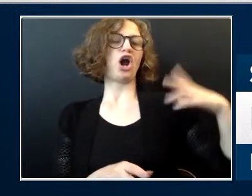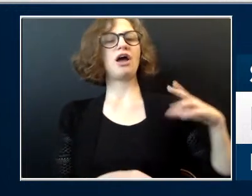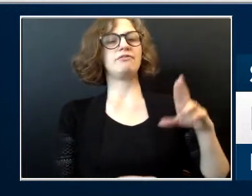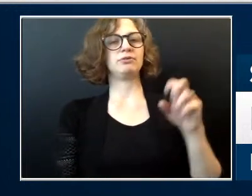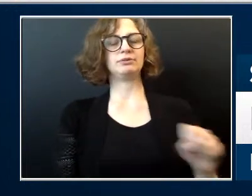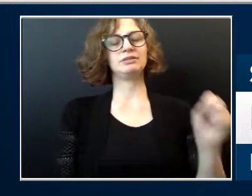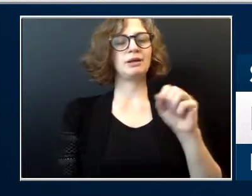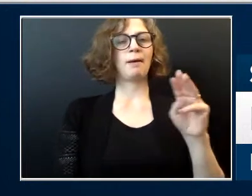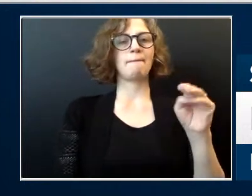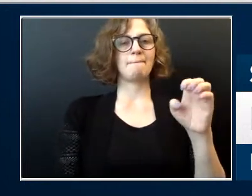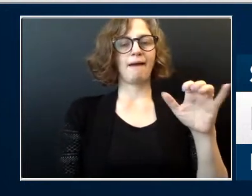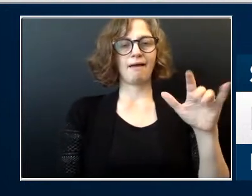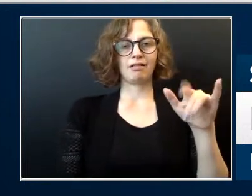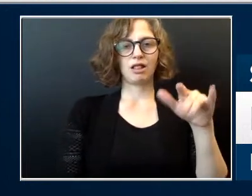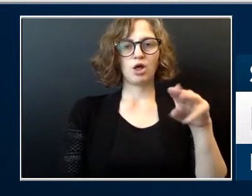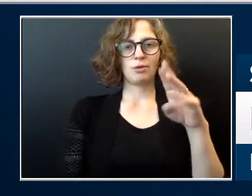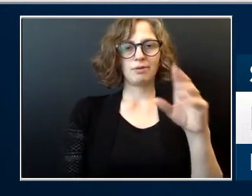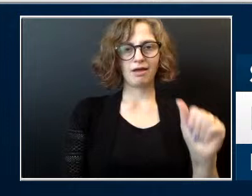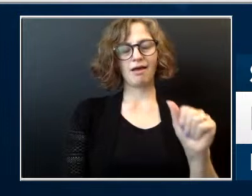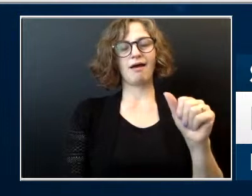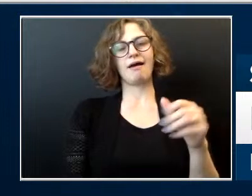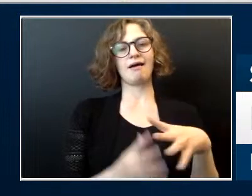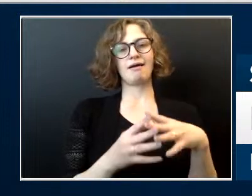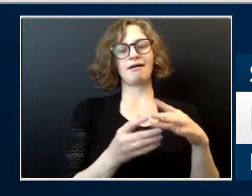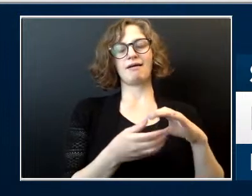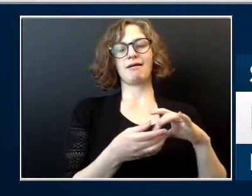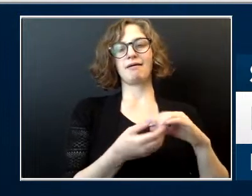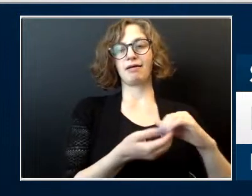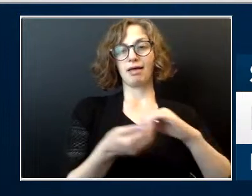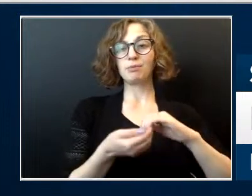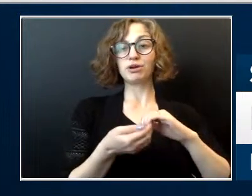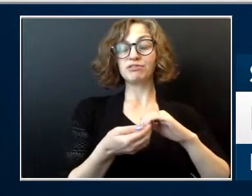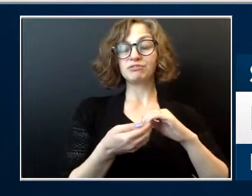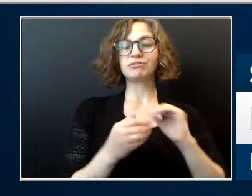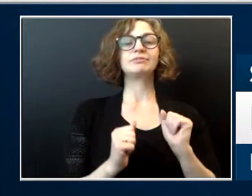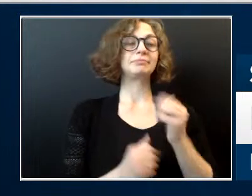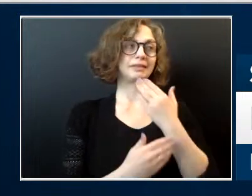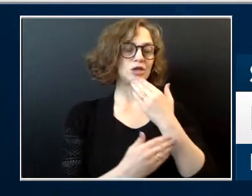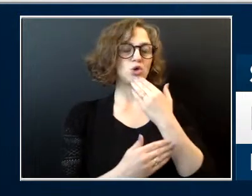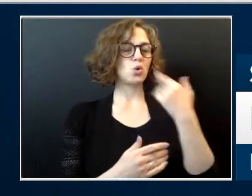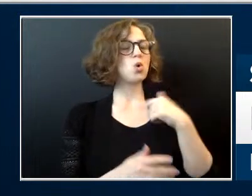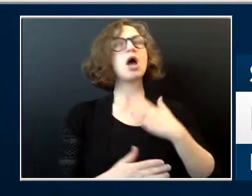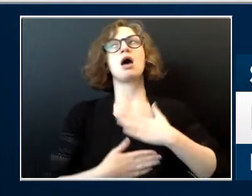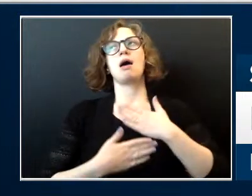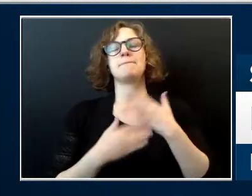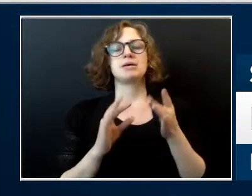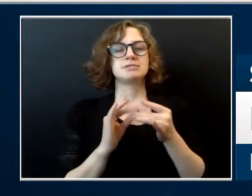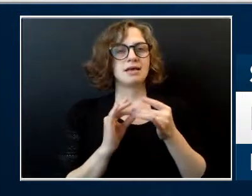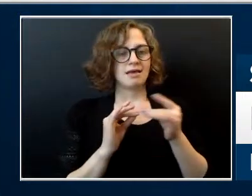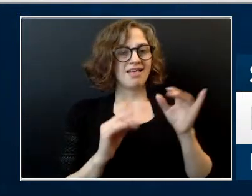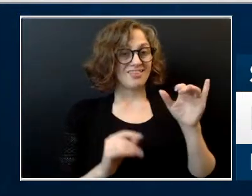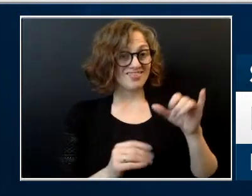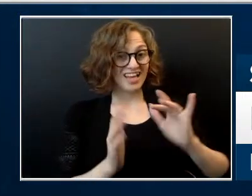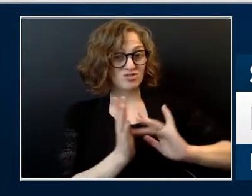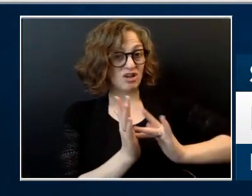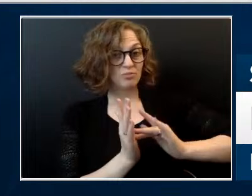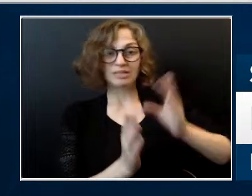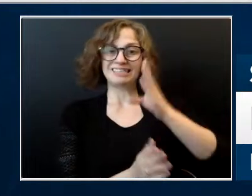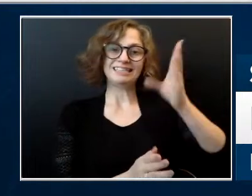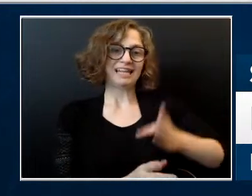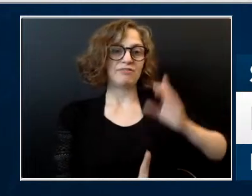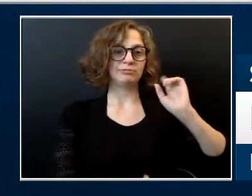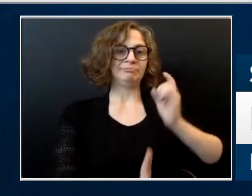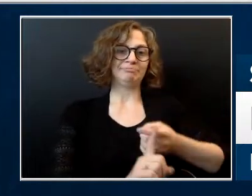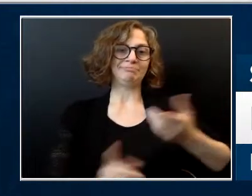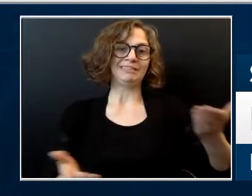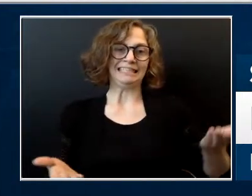Thank you, Dr. Abdallah, we're happy to say this drug was never prescribed to anyone here at the health system because you and your colleagues had concerns when it was